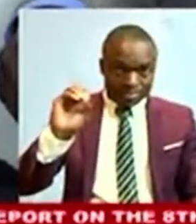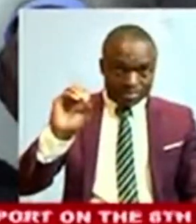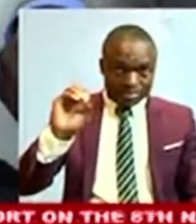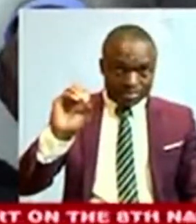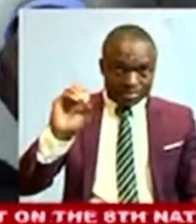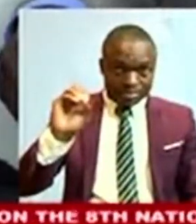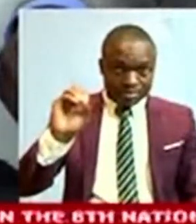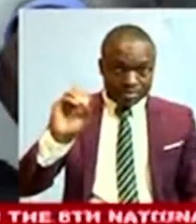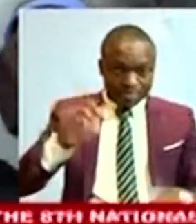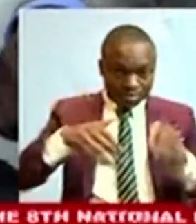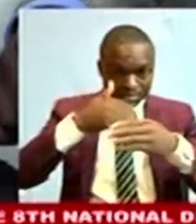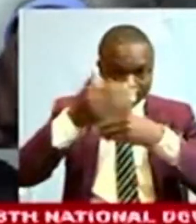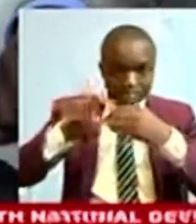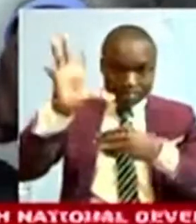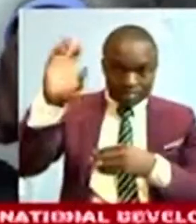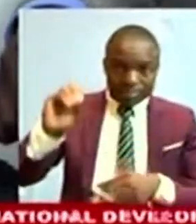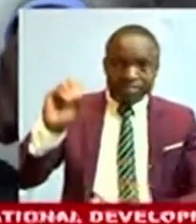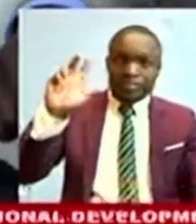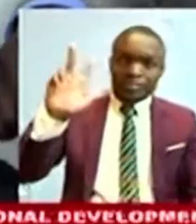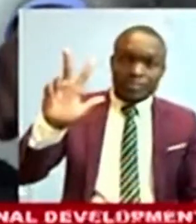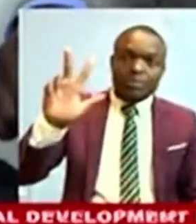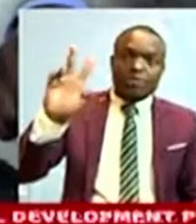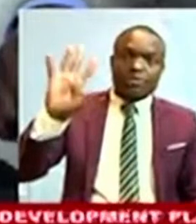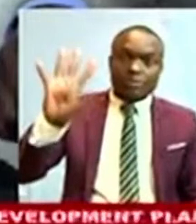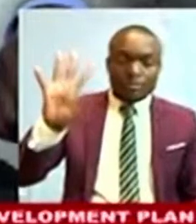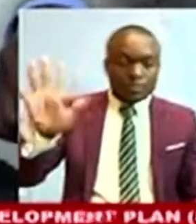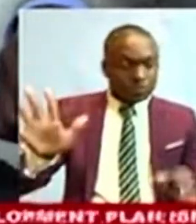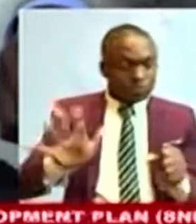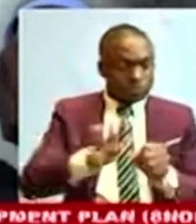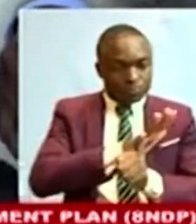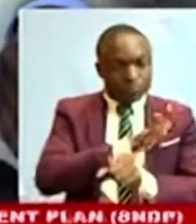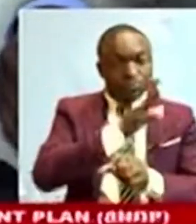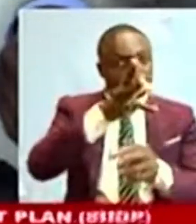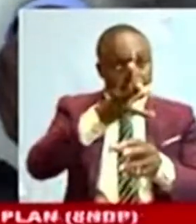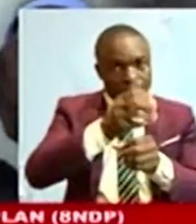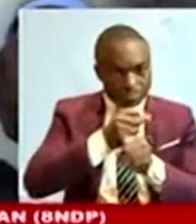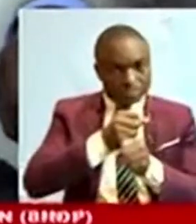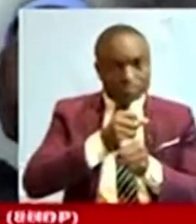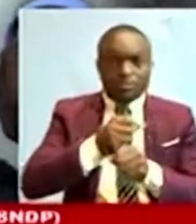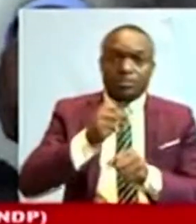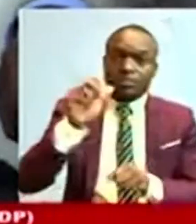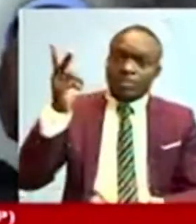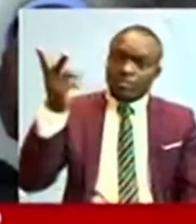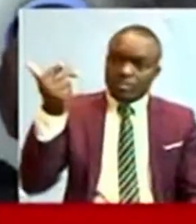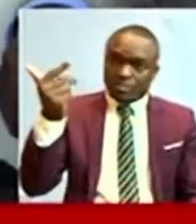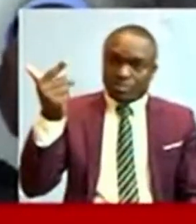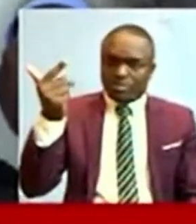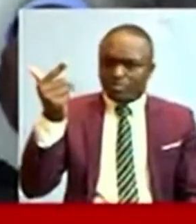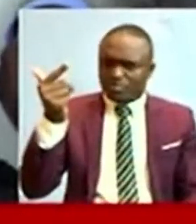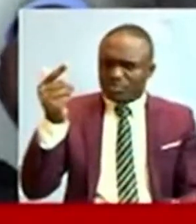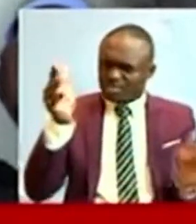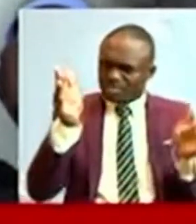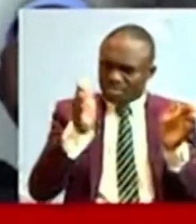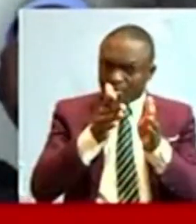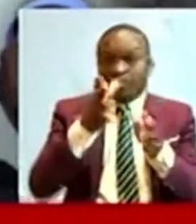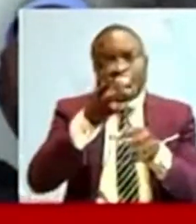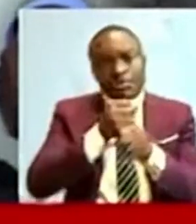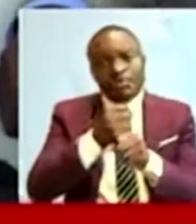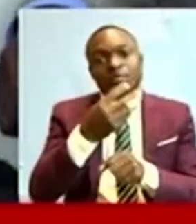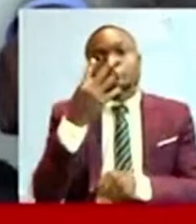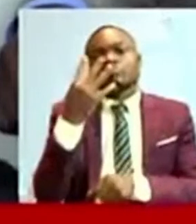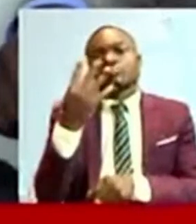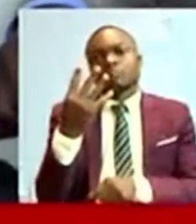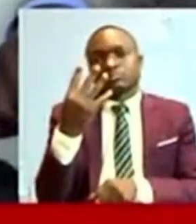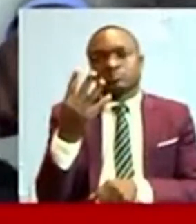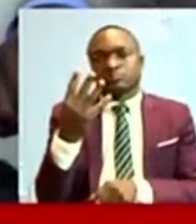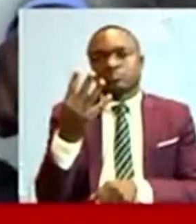Out of those 50, 34 were fully met, 13 were partially met, and only 4